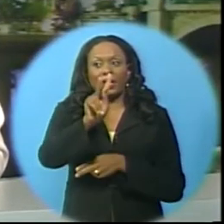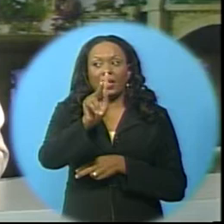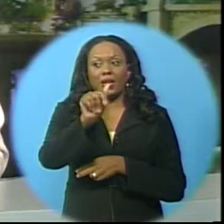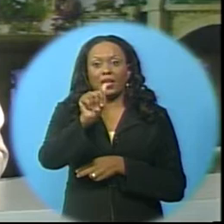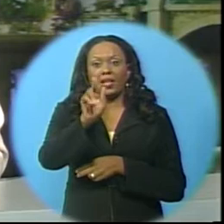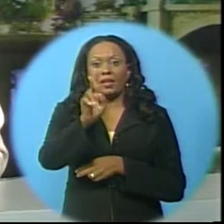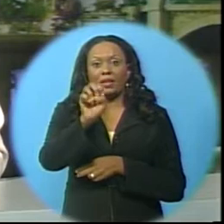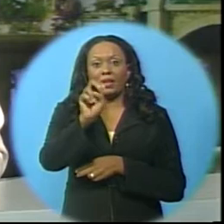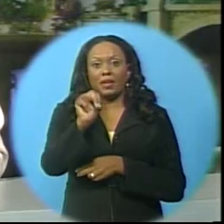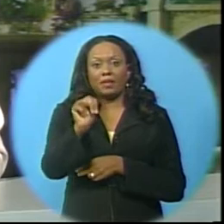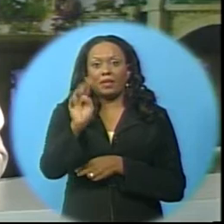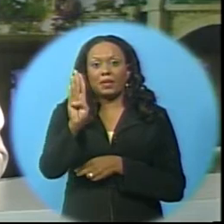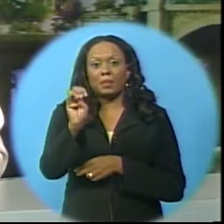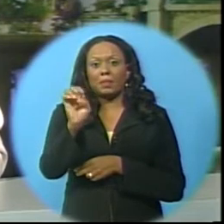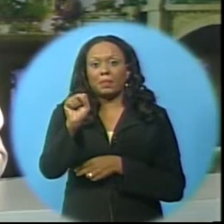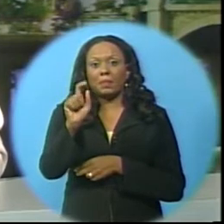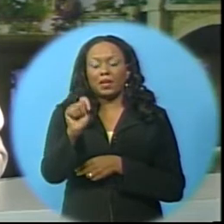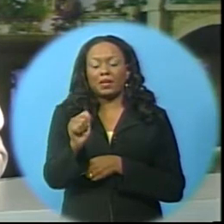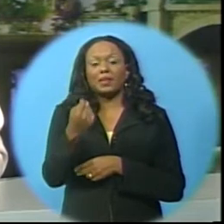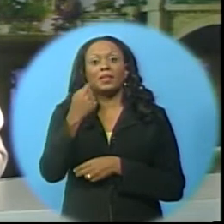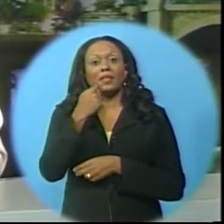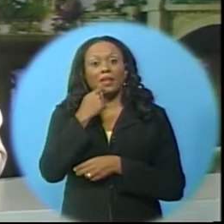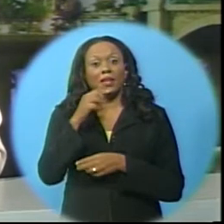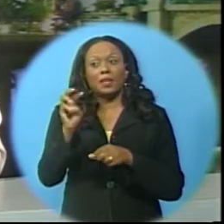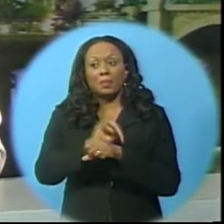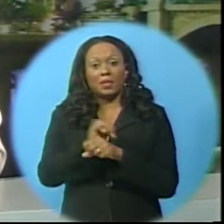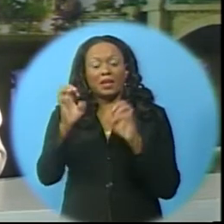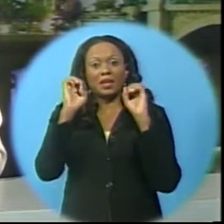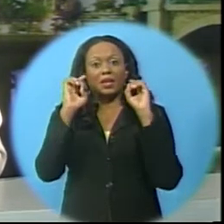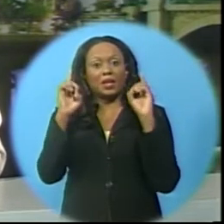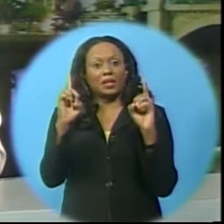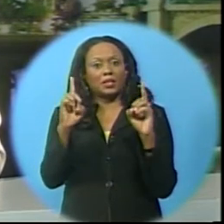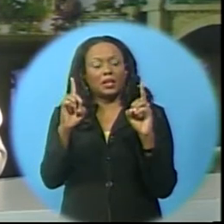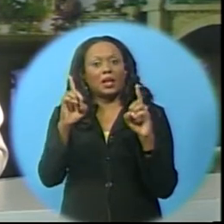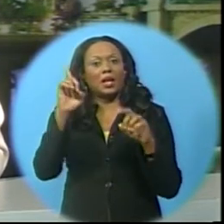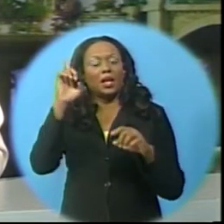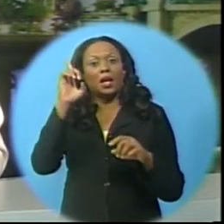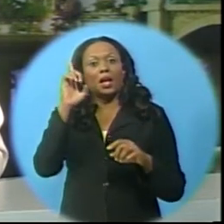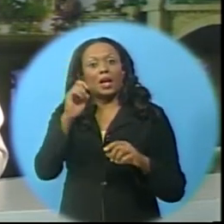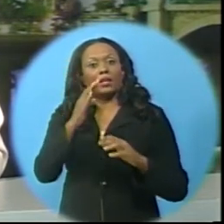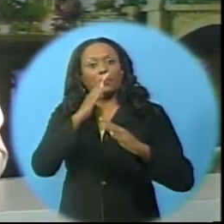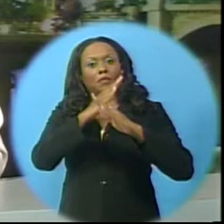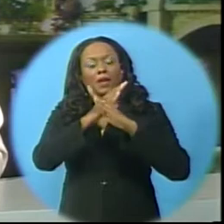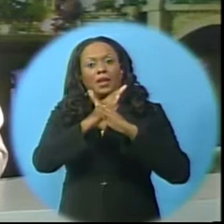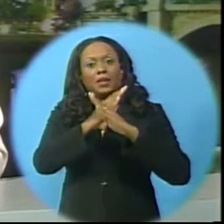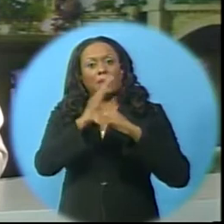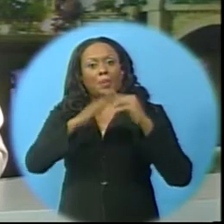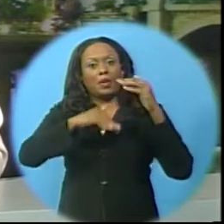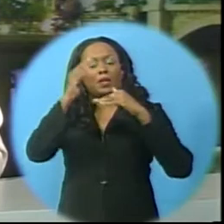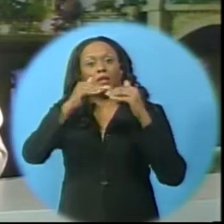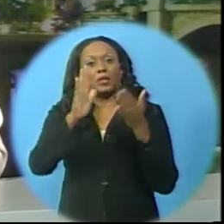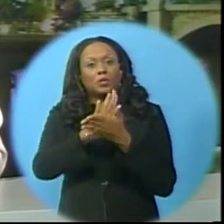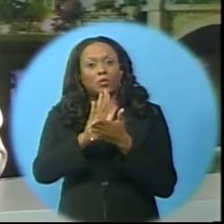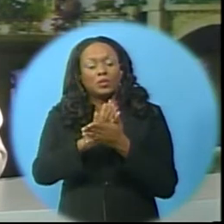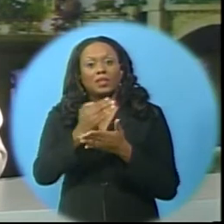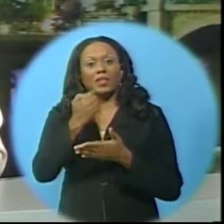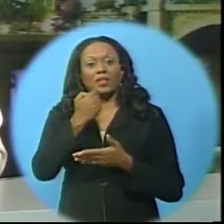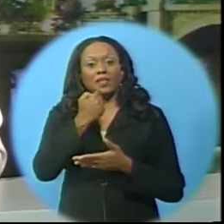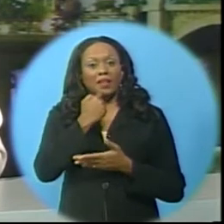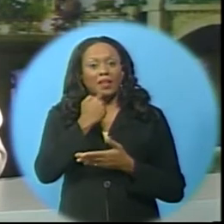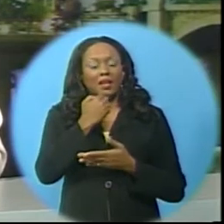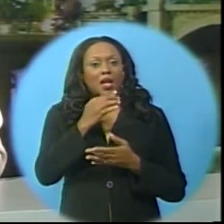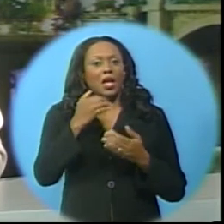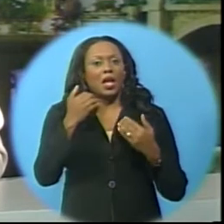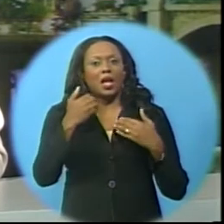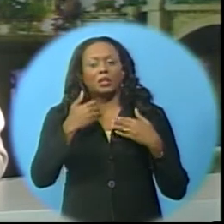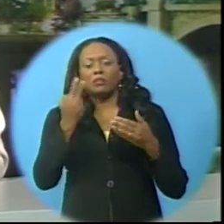Best says the ministry had to defend the construction of the New Horizons Academy she says in less than a year the institution has already